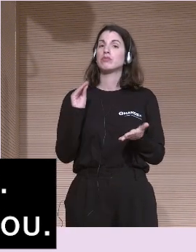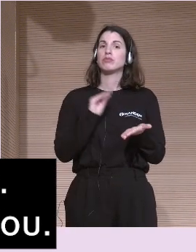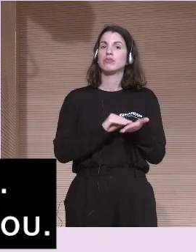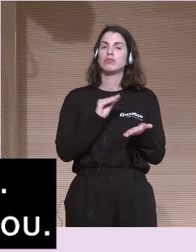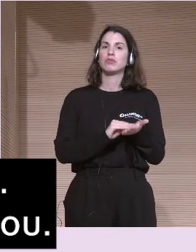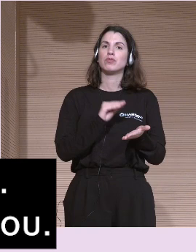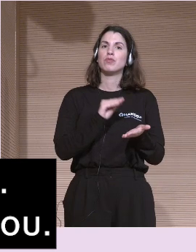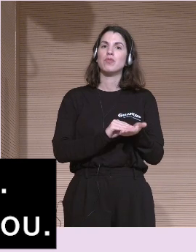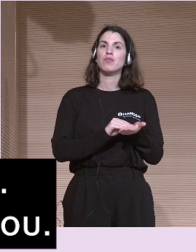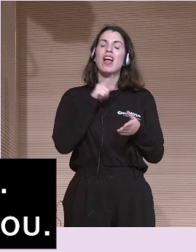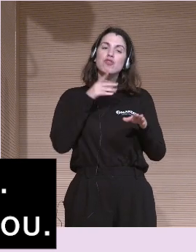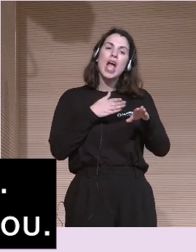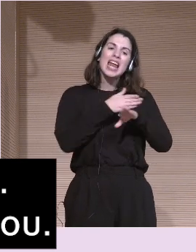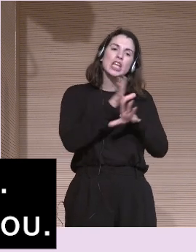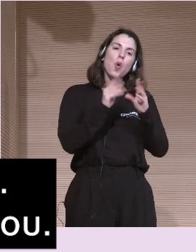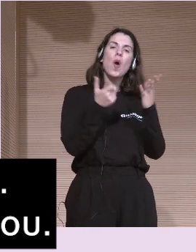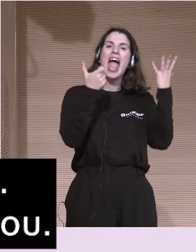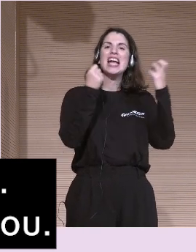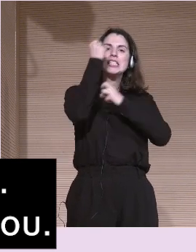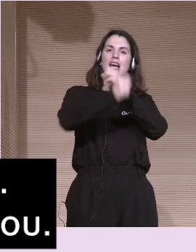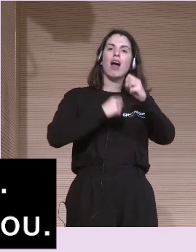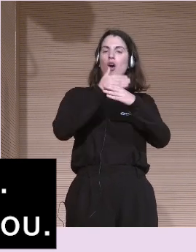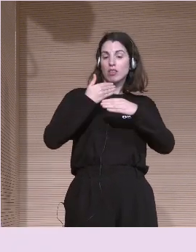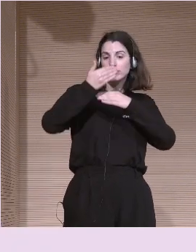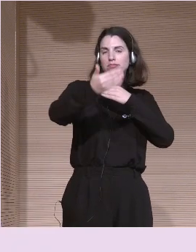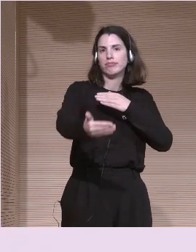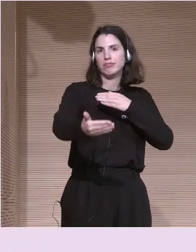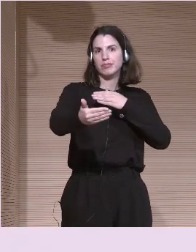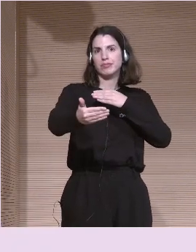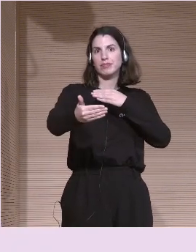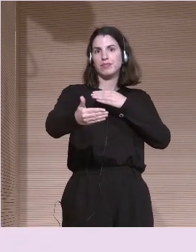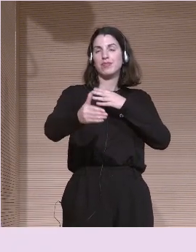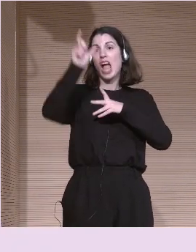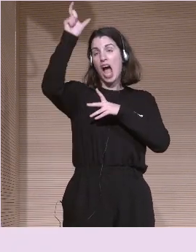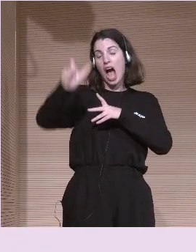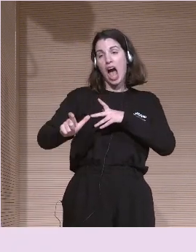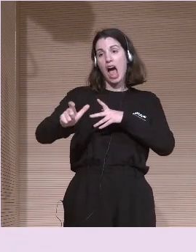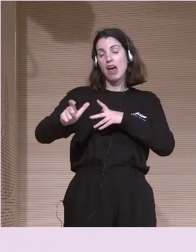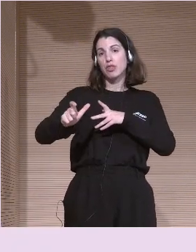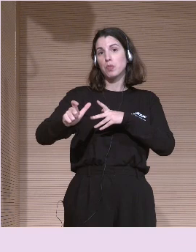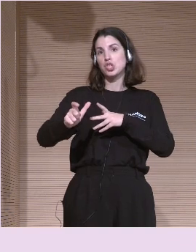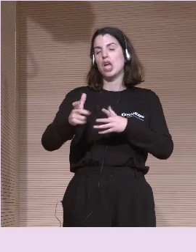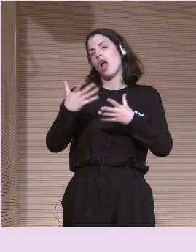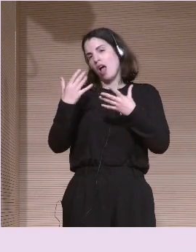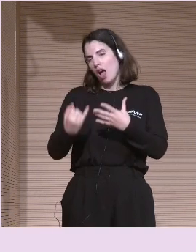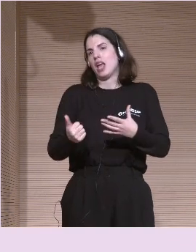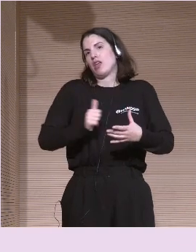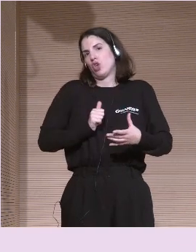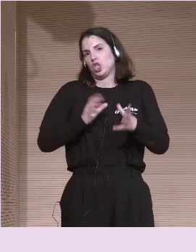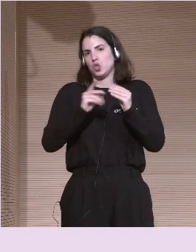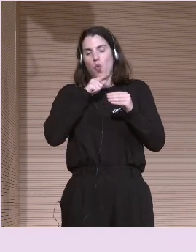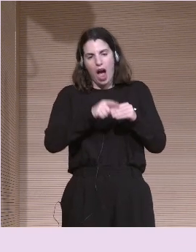And the story of the developer is really interesting because the person who's putting the building up, who owns the property company, was himself a refugee to Britain 40 years